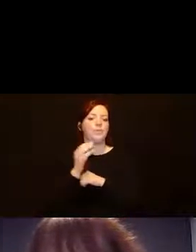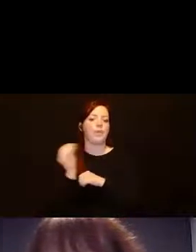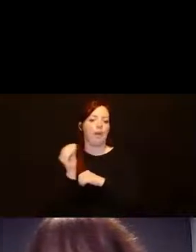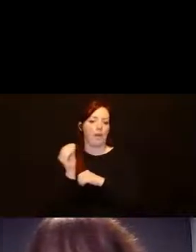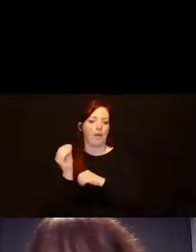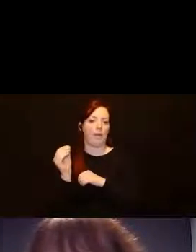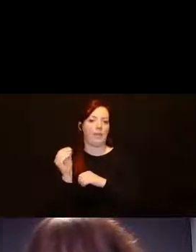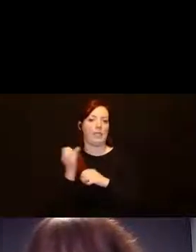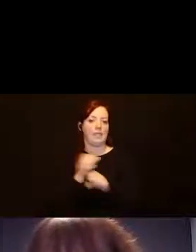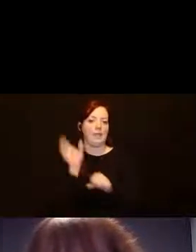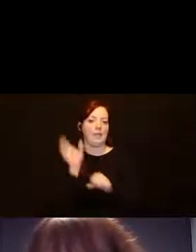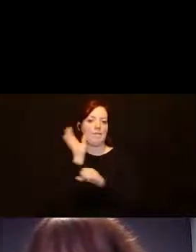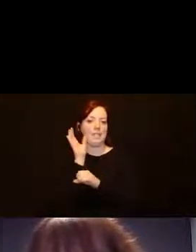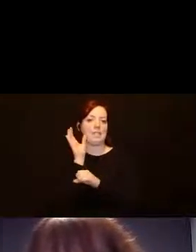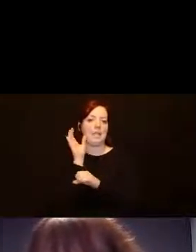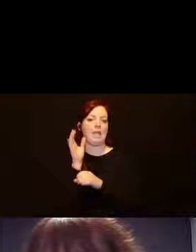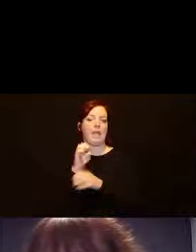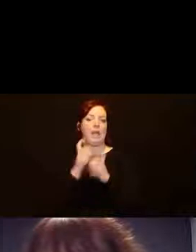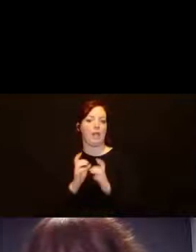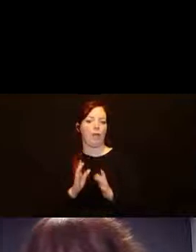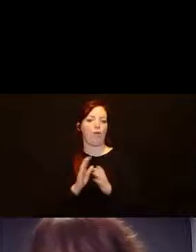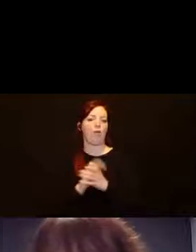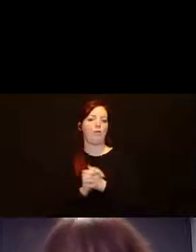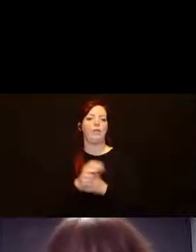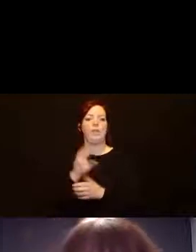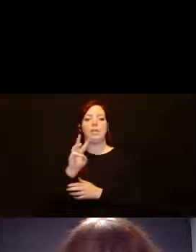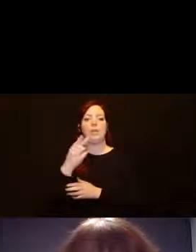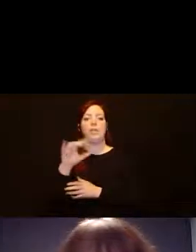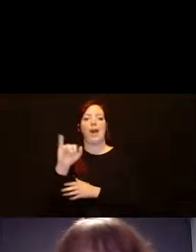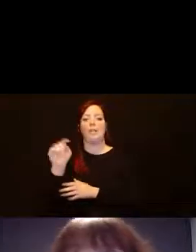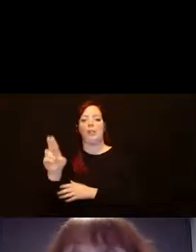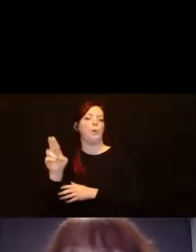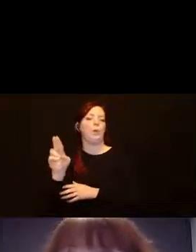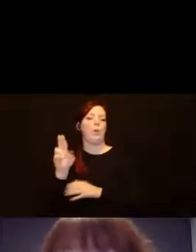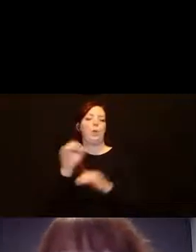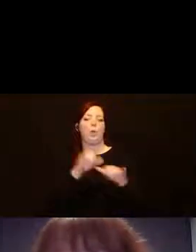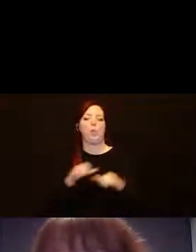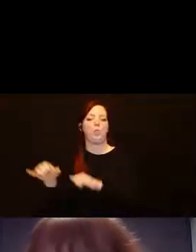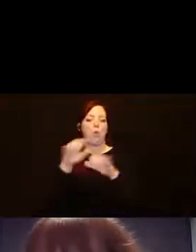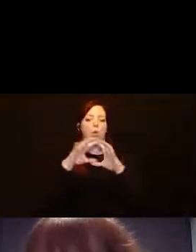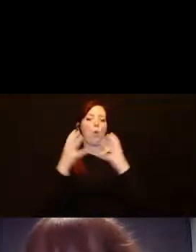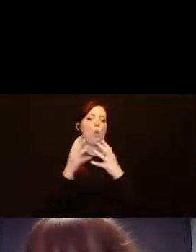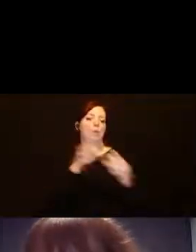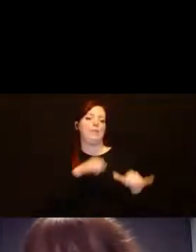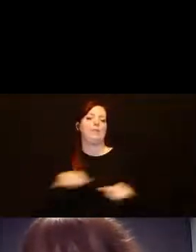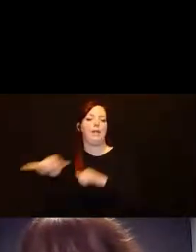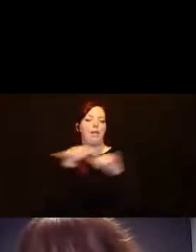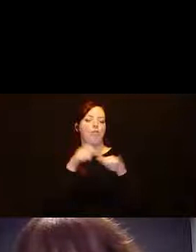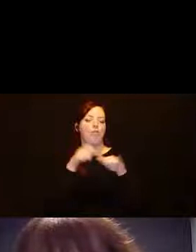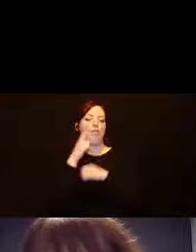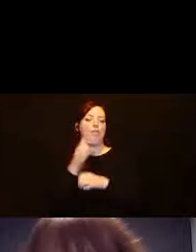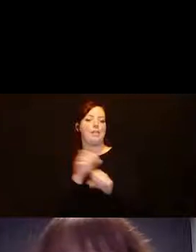ITU Global Standard for Safe Listening Devices and Systems. We're very thrilled to have you join us.